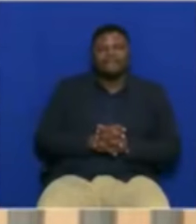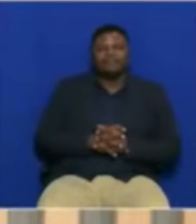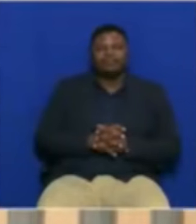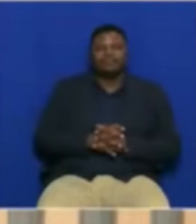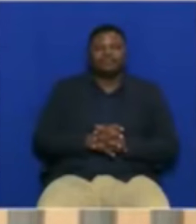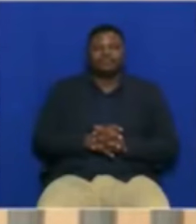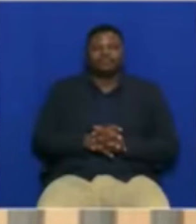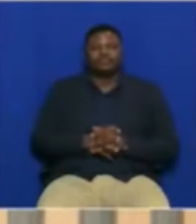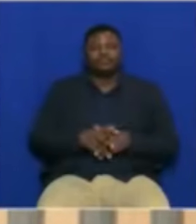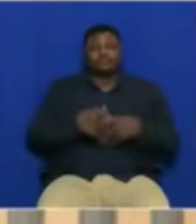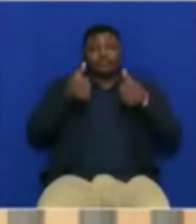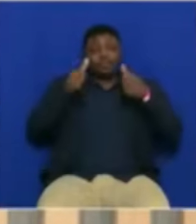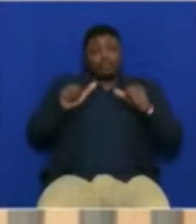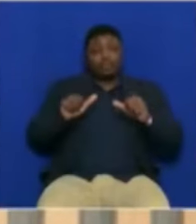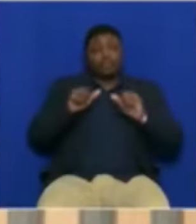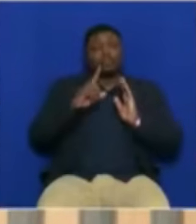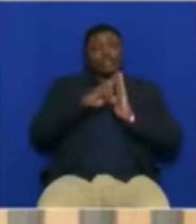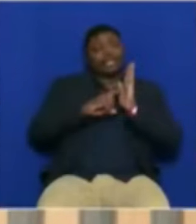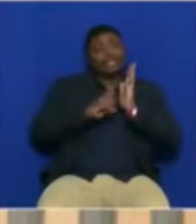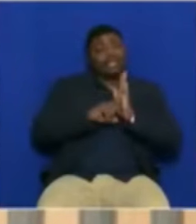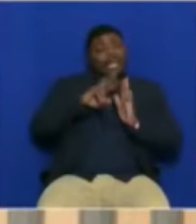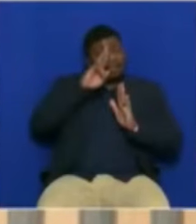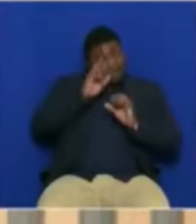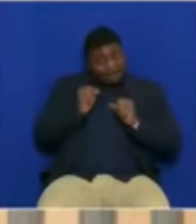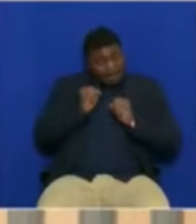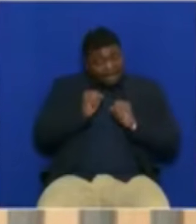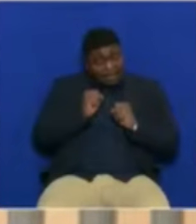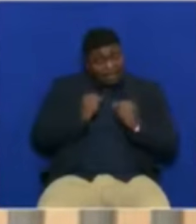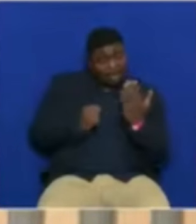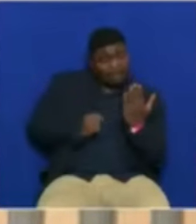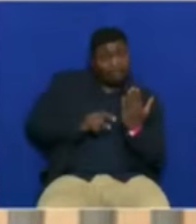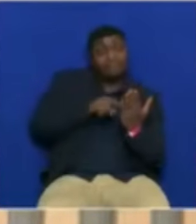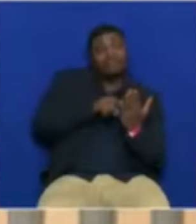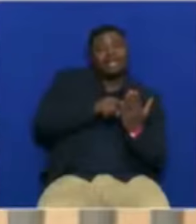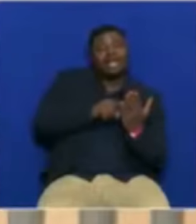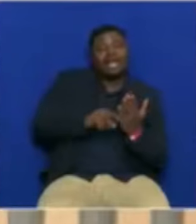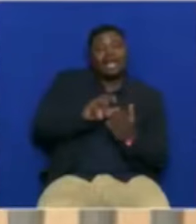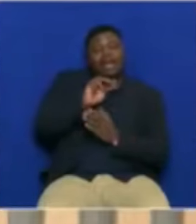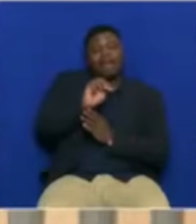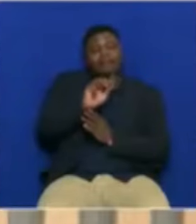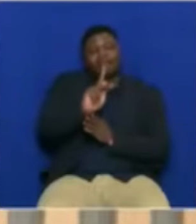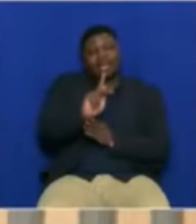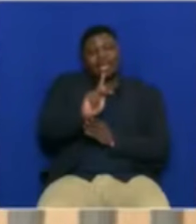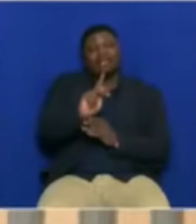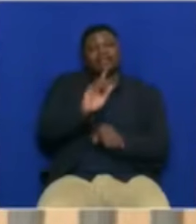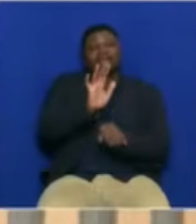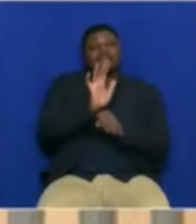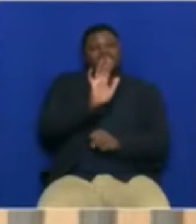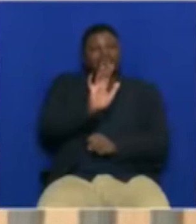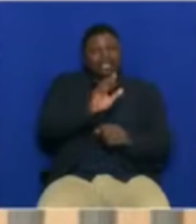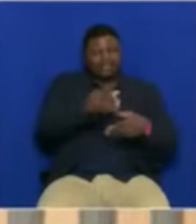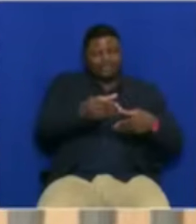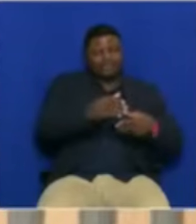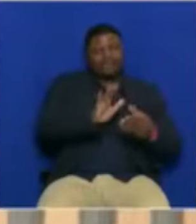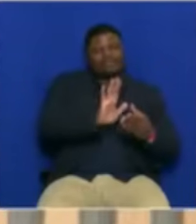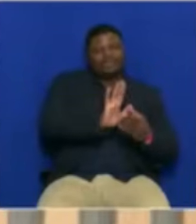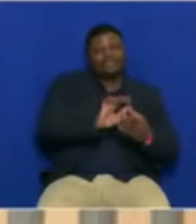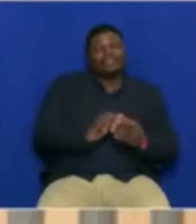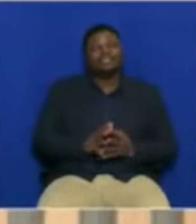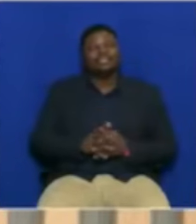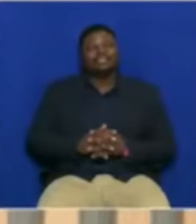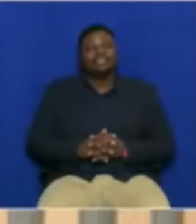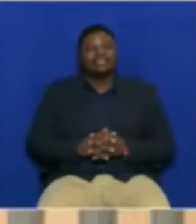with MK15. We start at page 281.